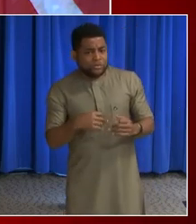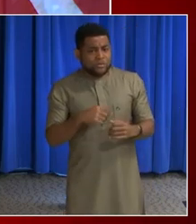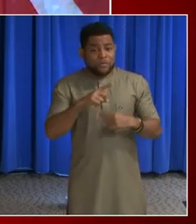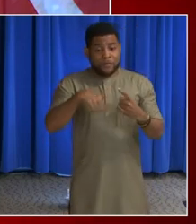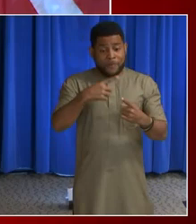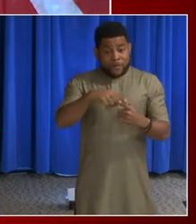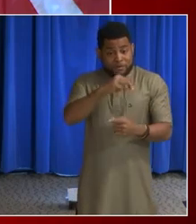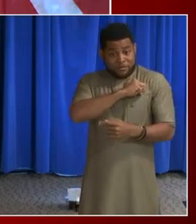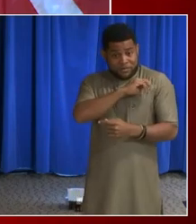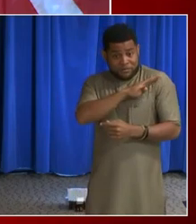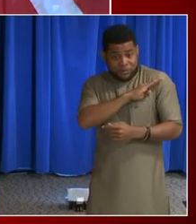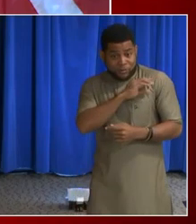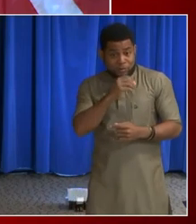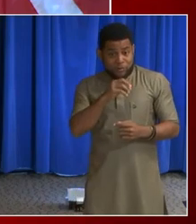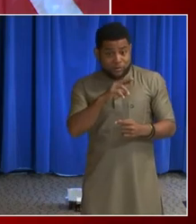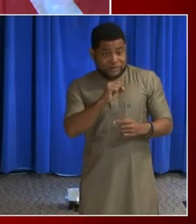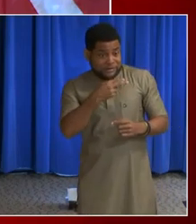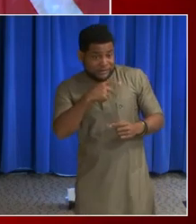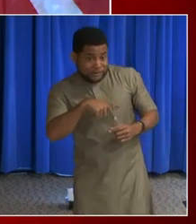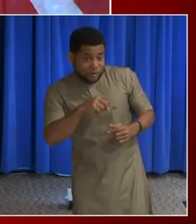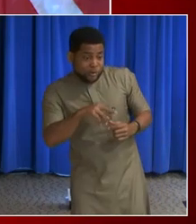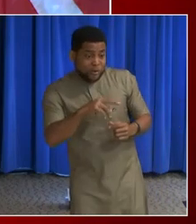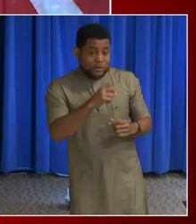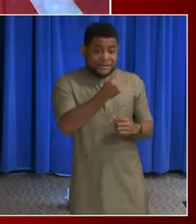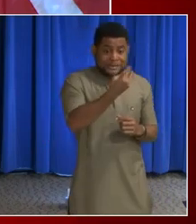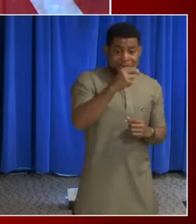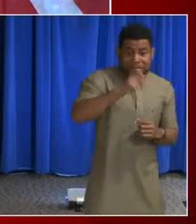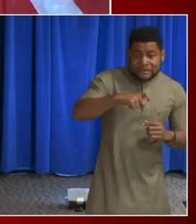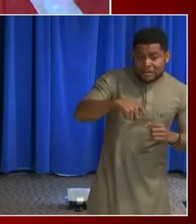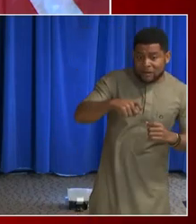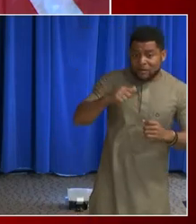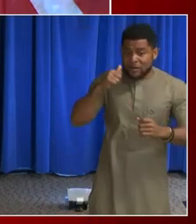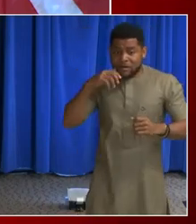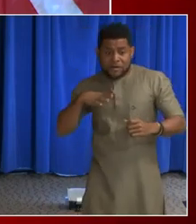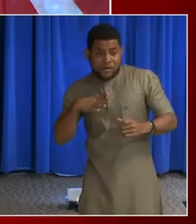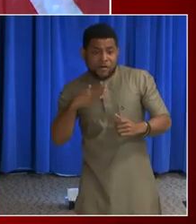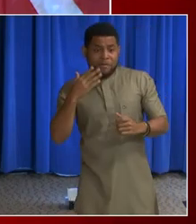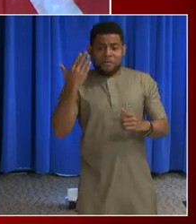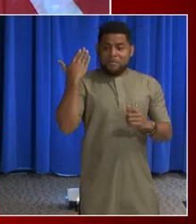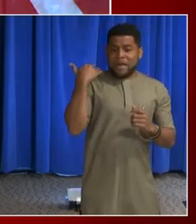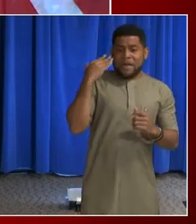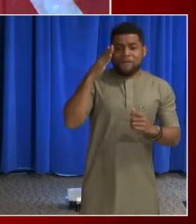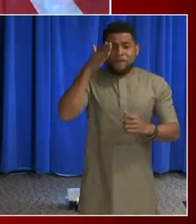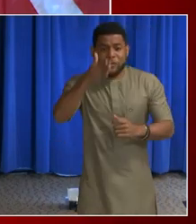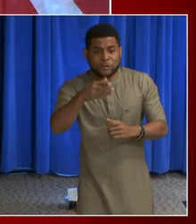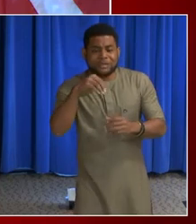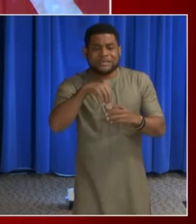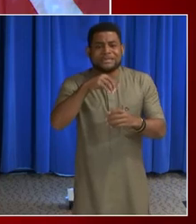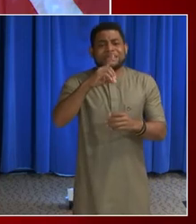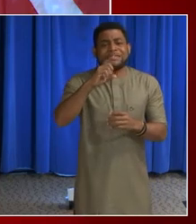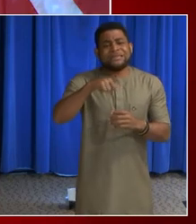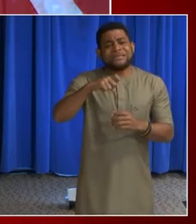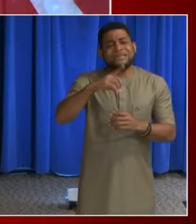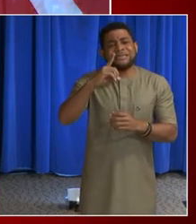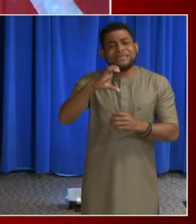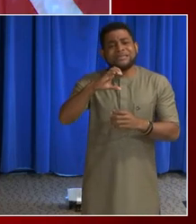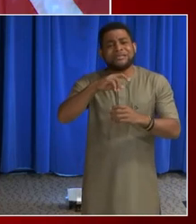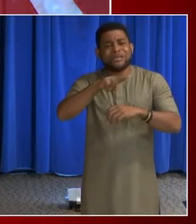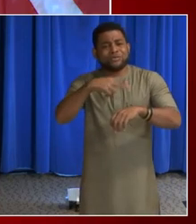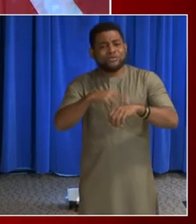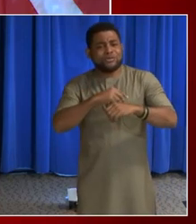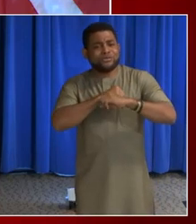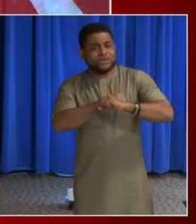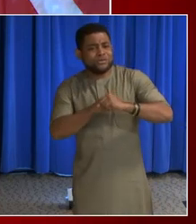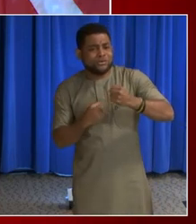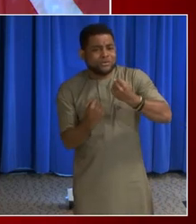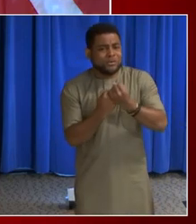needs, in the past or in the future, needs the DC National Guard to support the safe operation of our